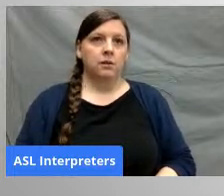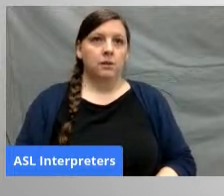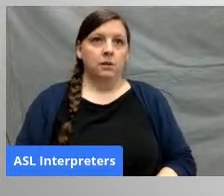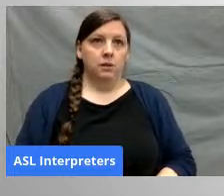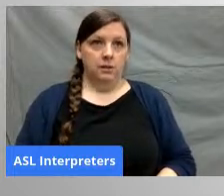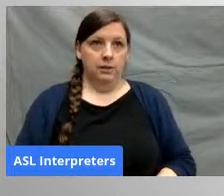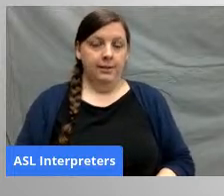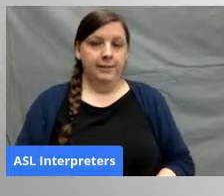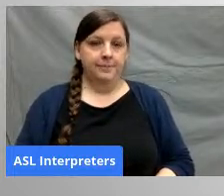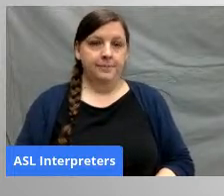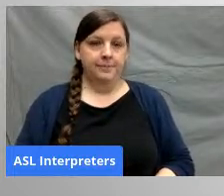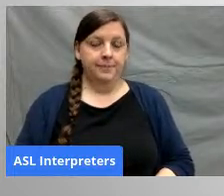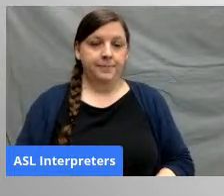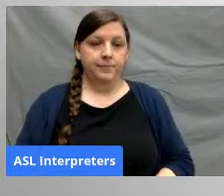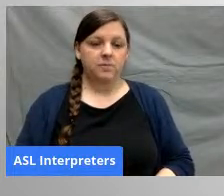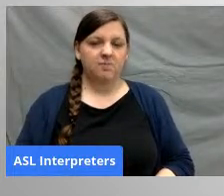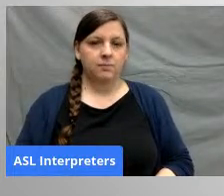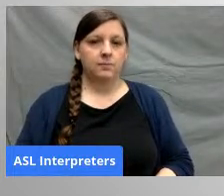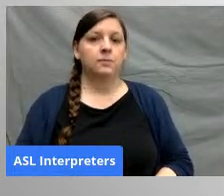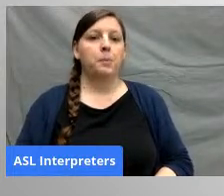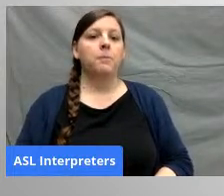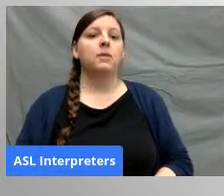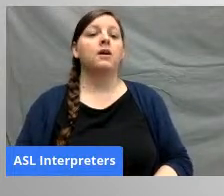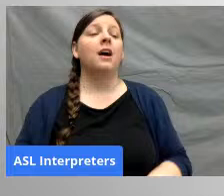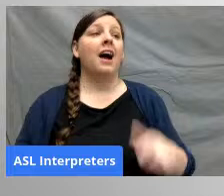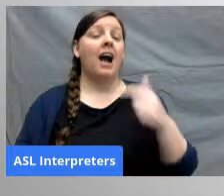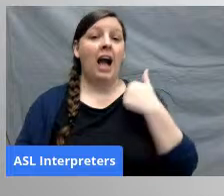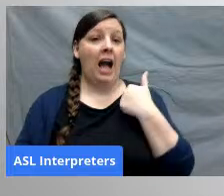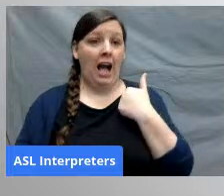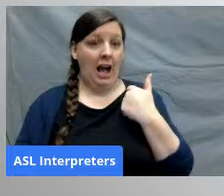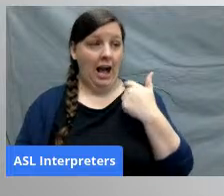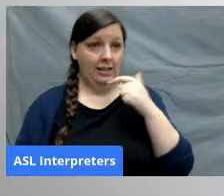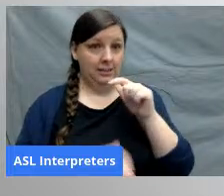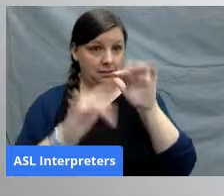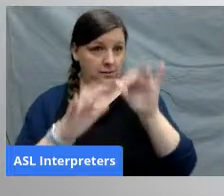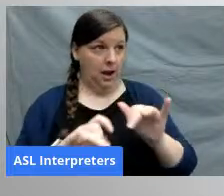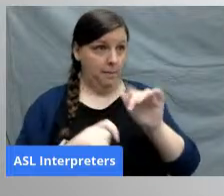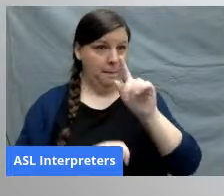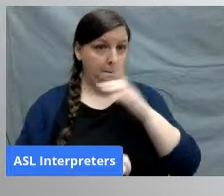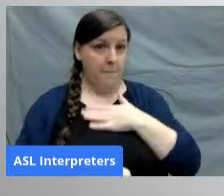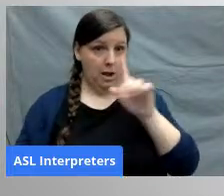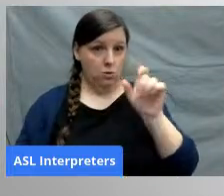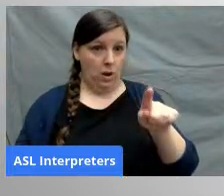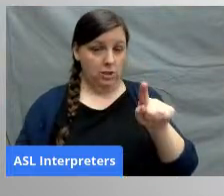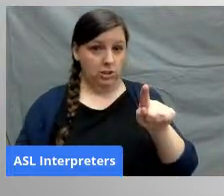So I put a question in the chat, but I guess we're free. Are we? Okay.